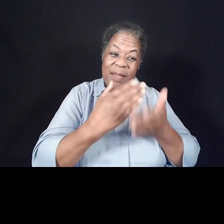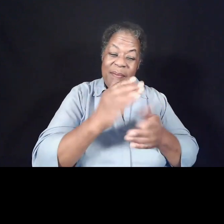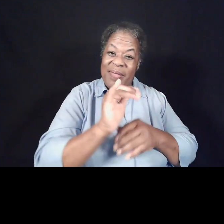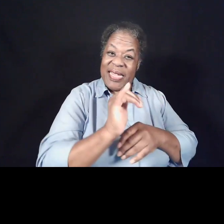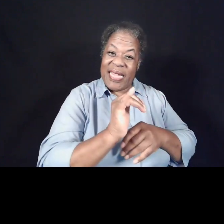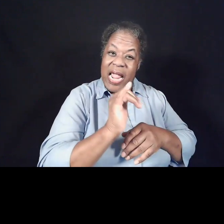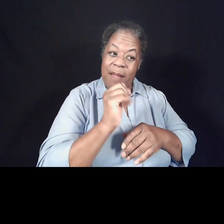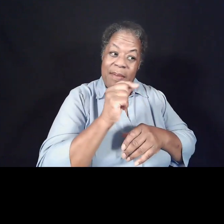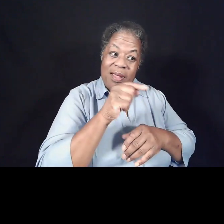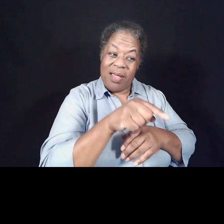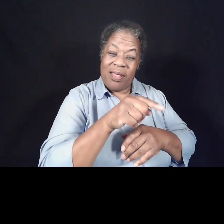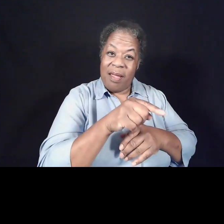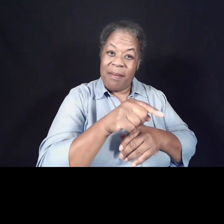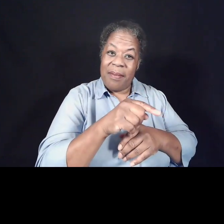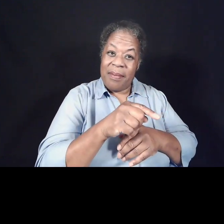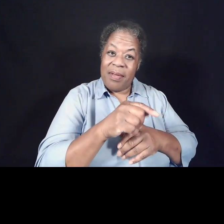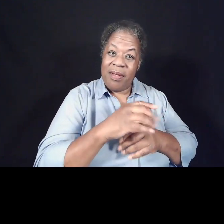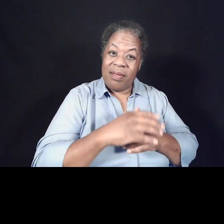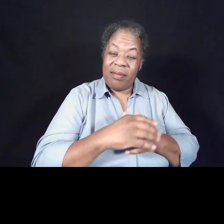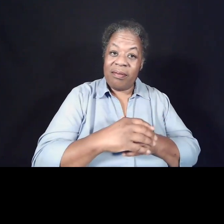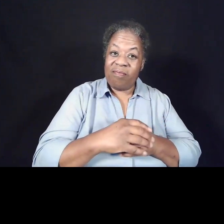symptoms?